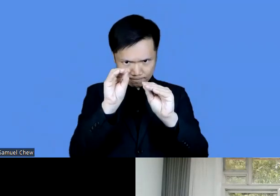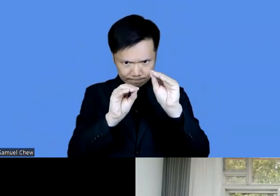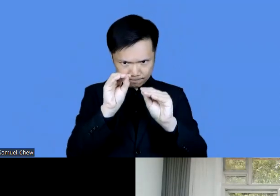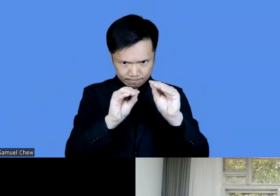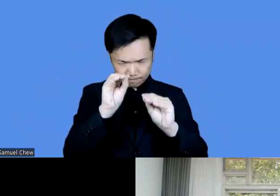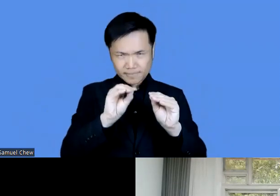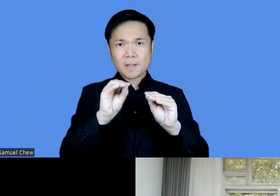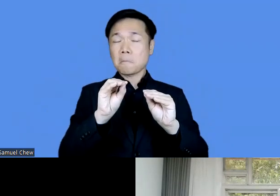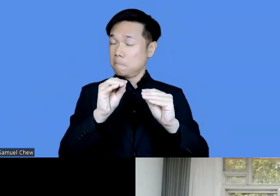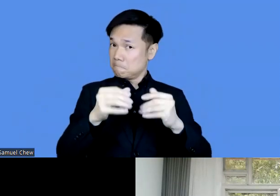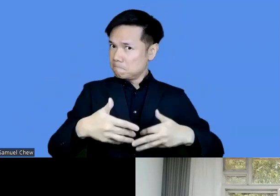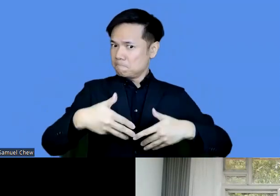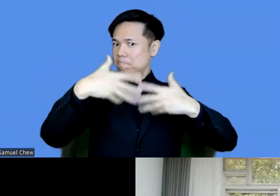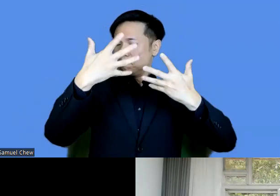different